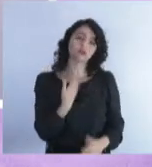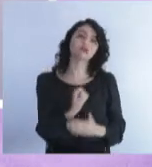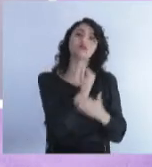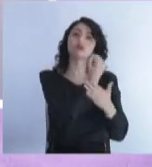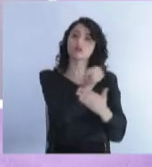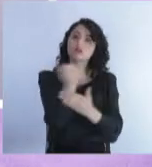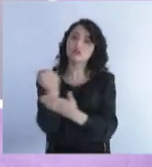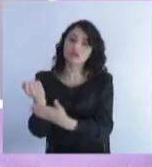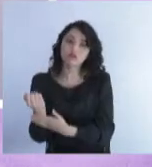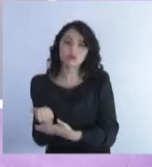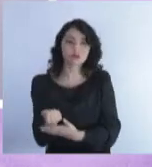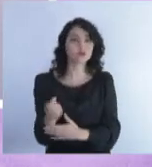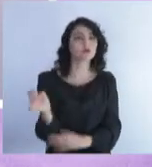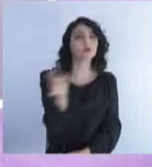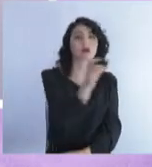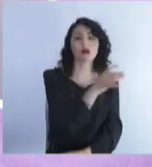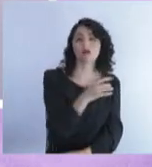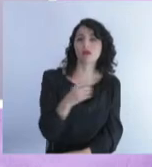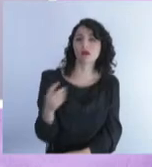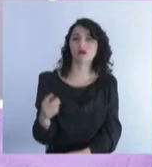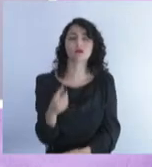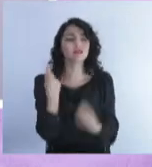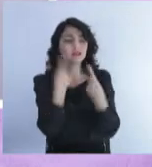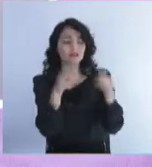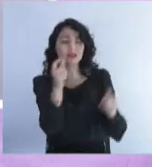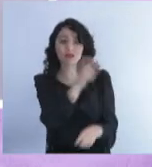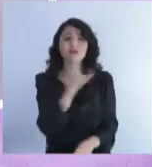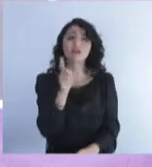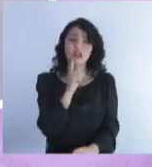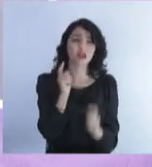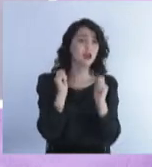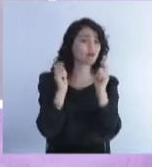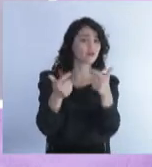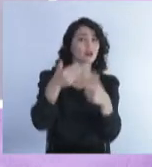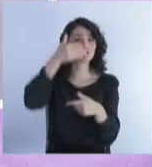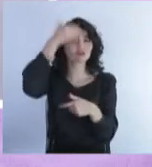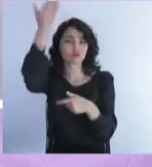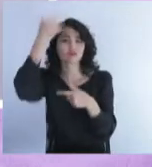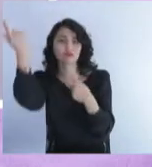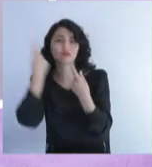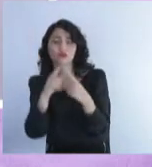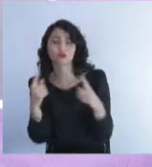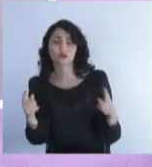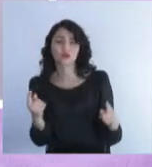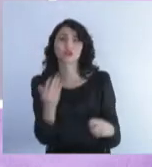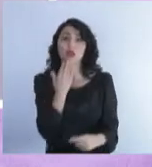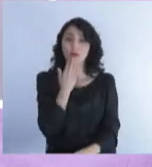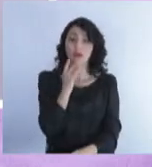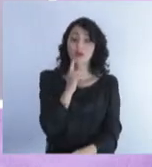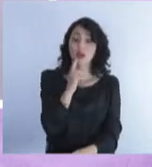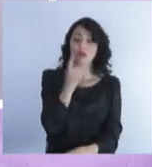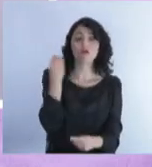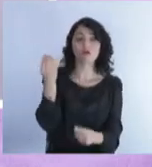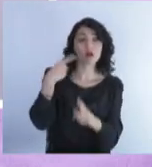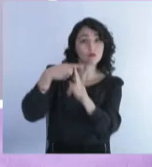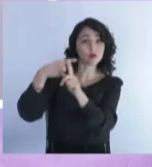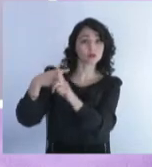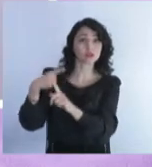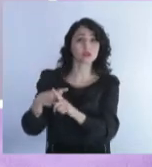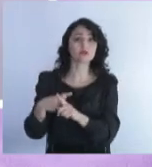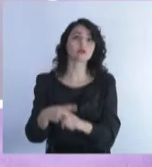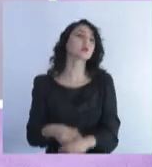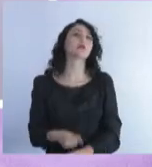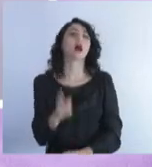feel each of us has a set of talents. Each of us has strengths. Each of us has things we love